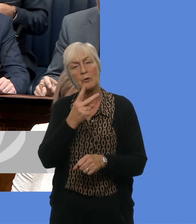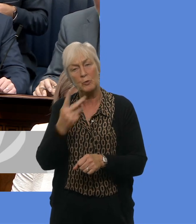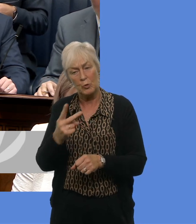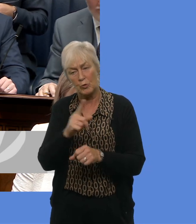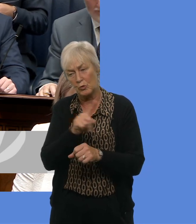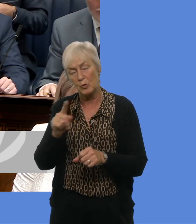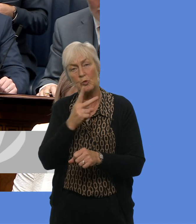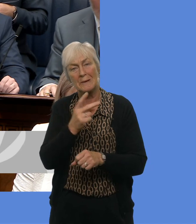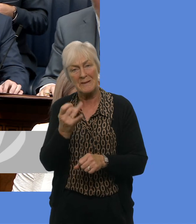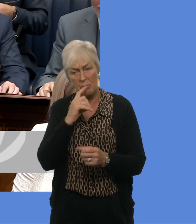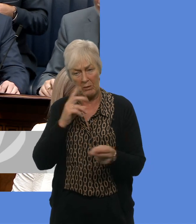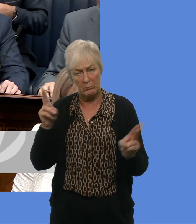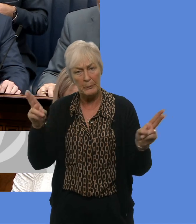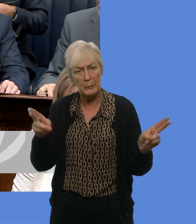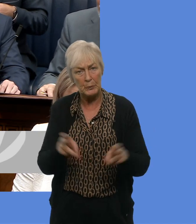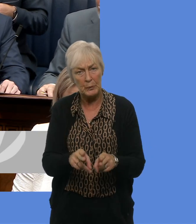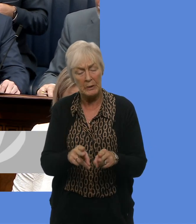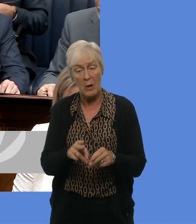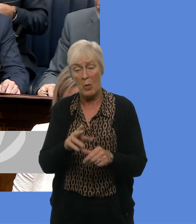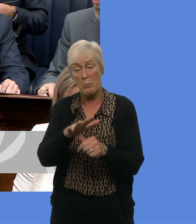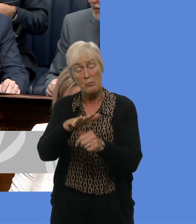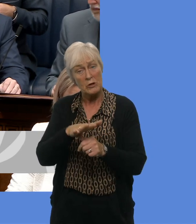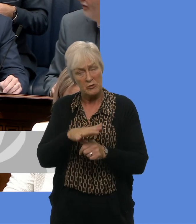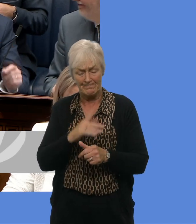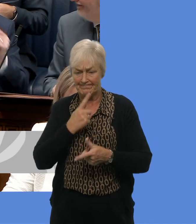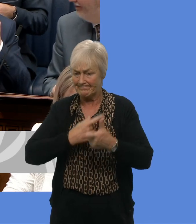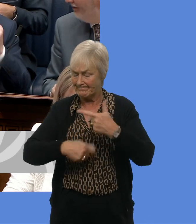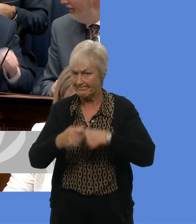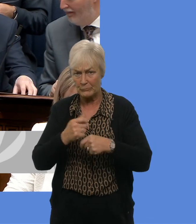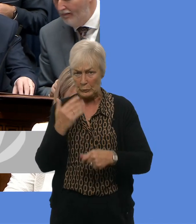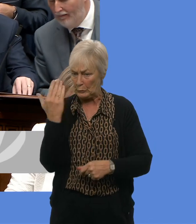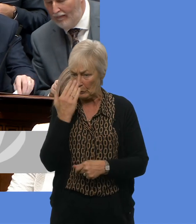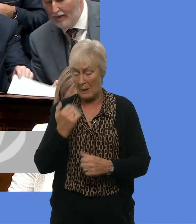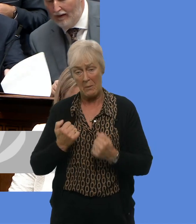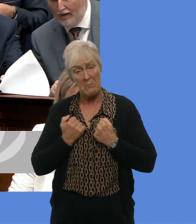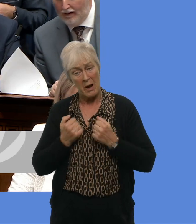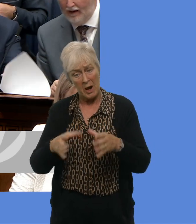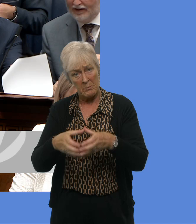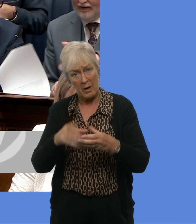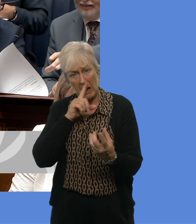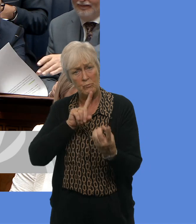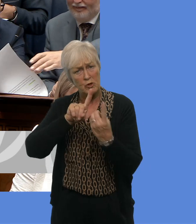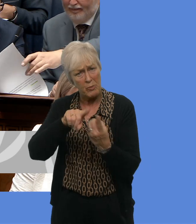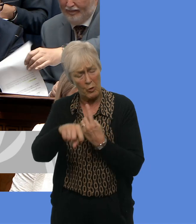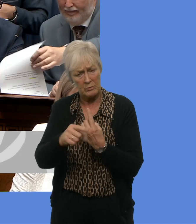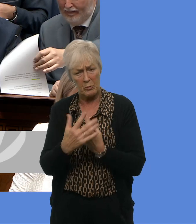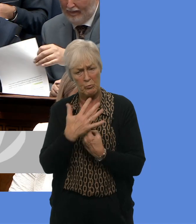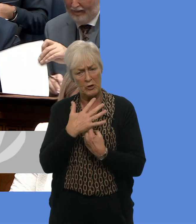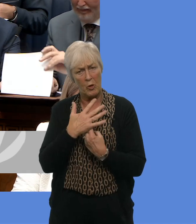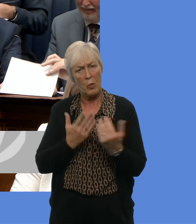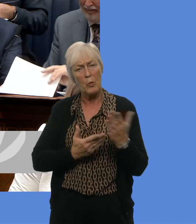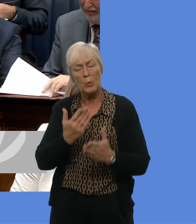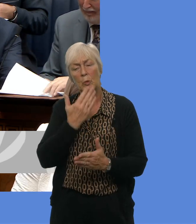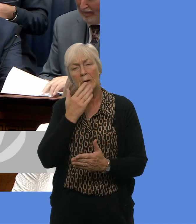will decline. Where pressure on school places does arise, my department is able to respond to that pressure by use of the